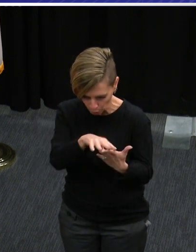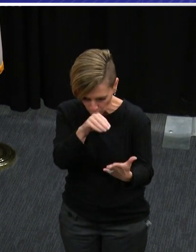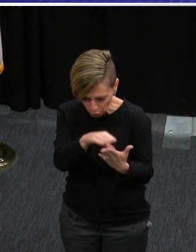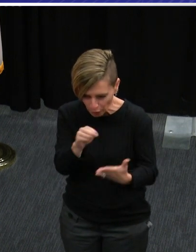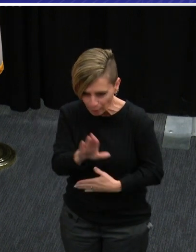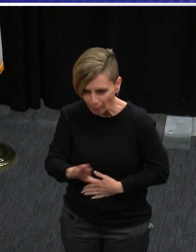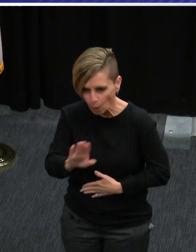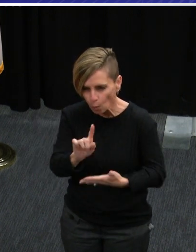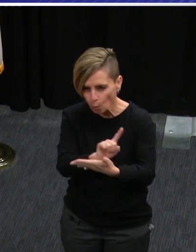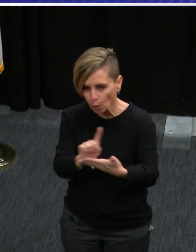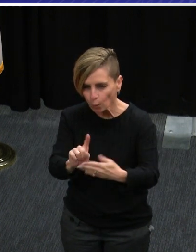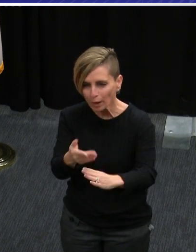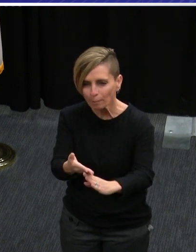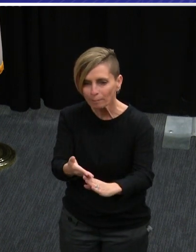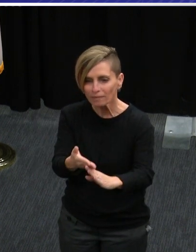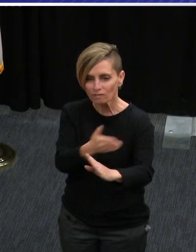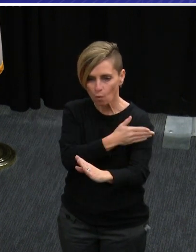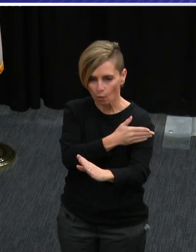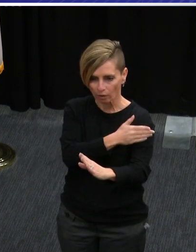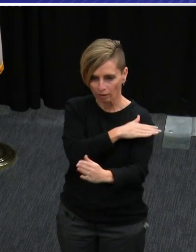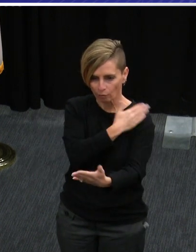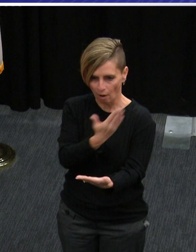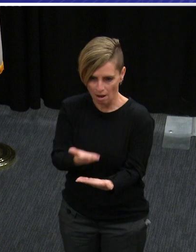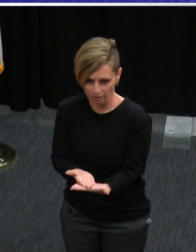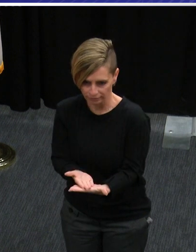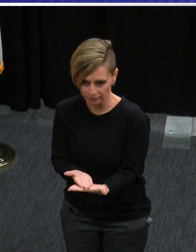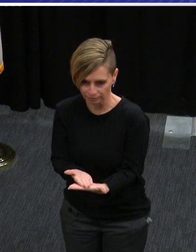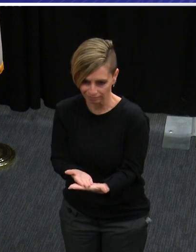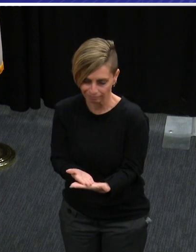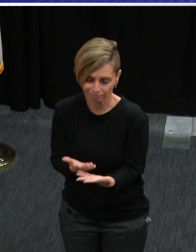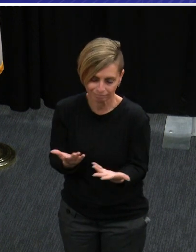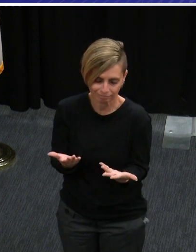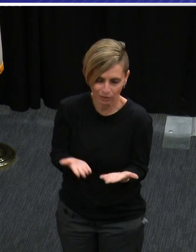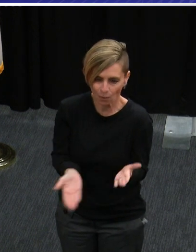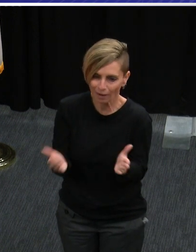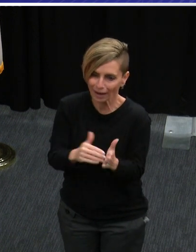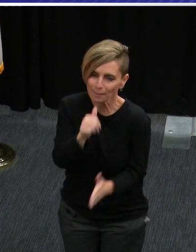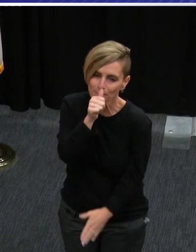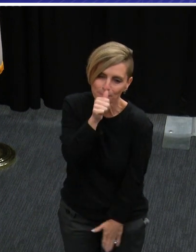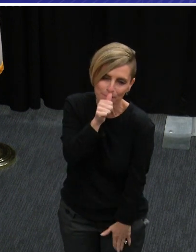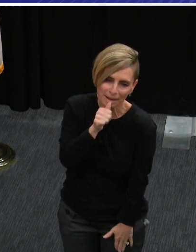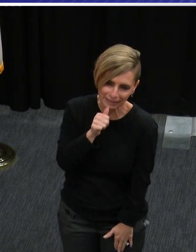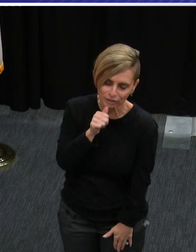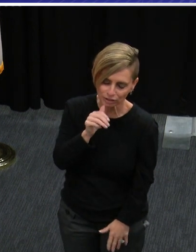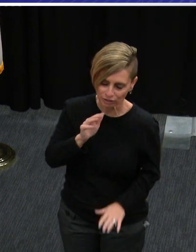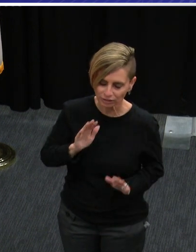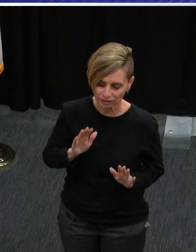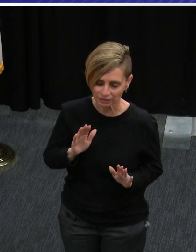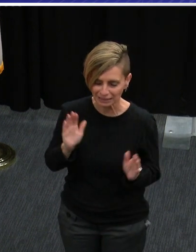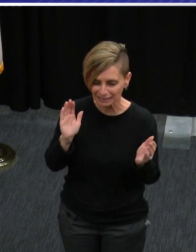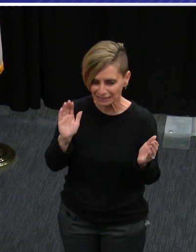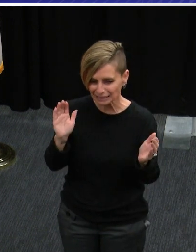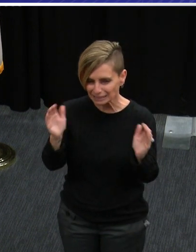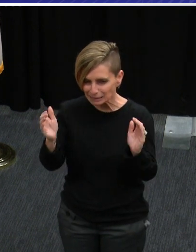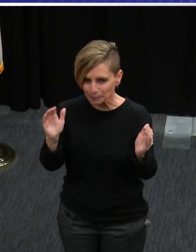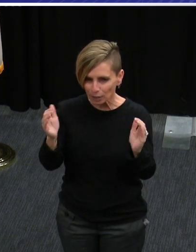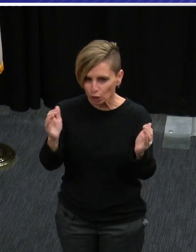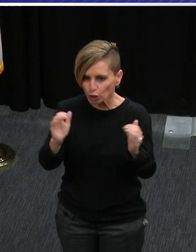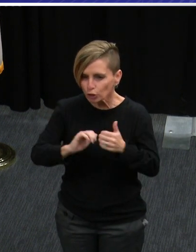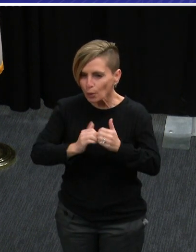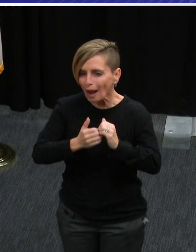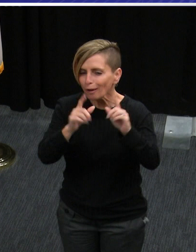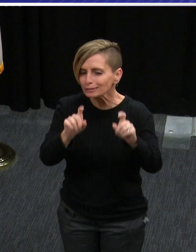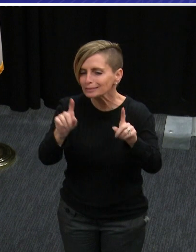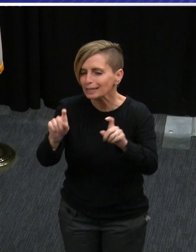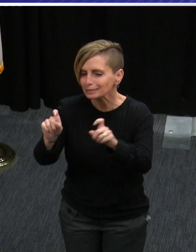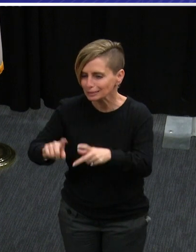in advance. So again, it's going to be patience. It's going to be very similar to the way testing